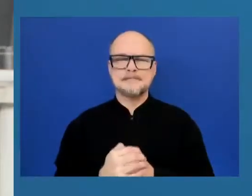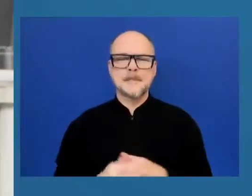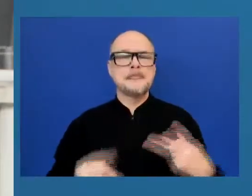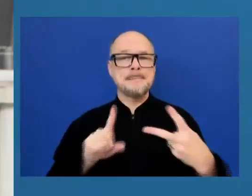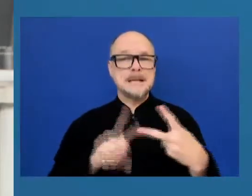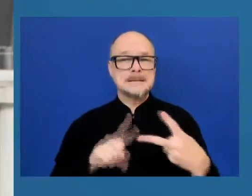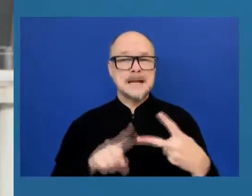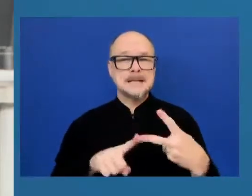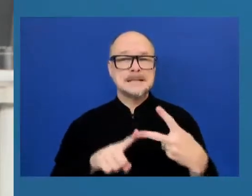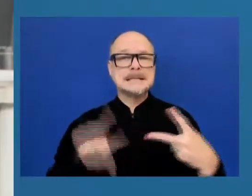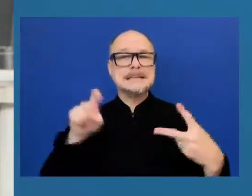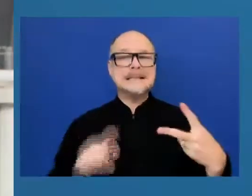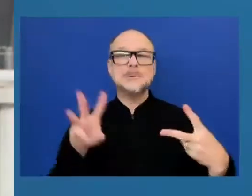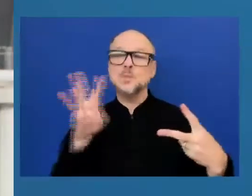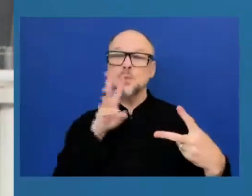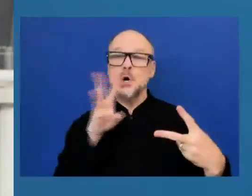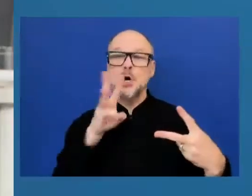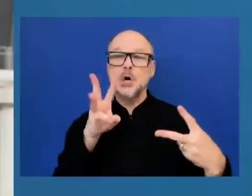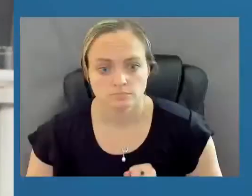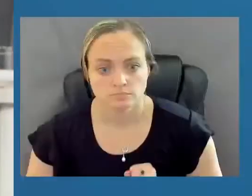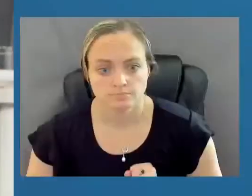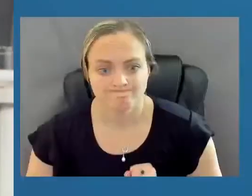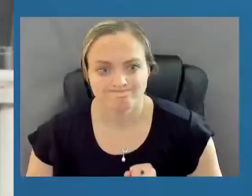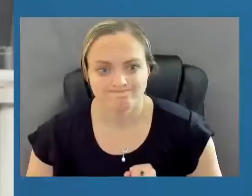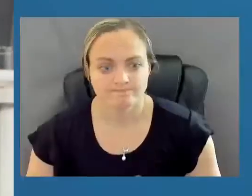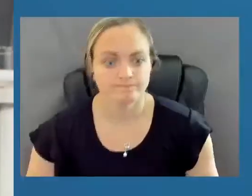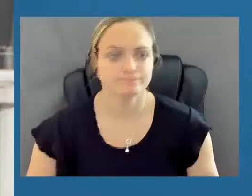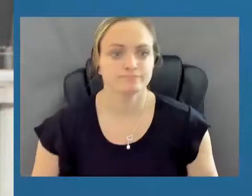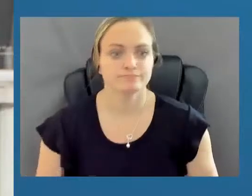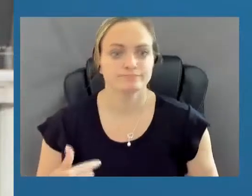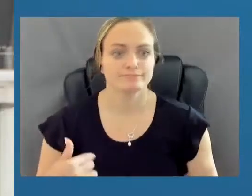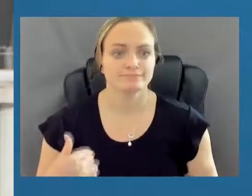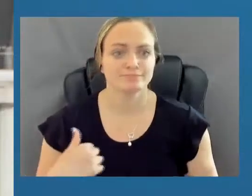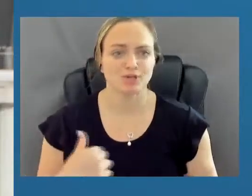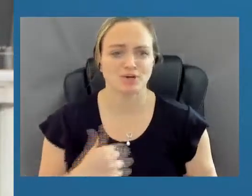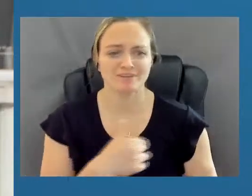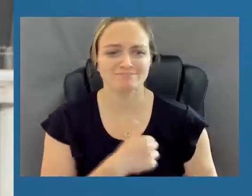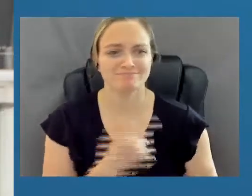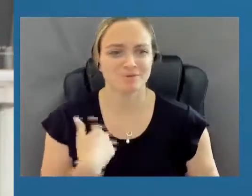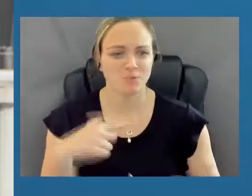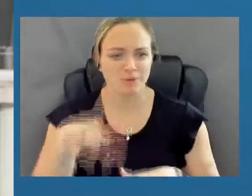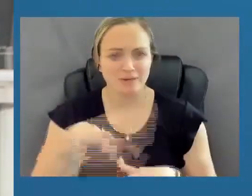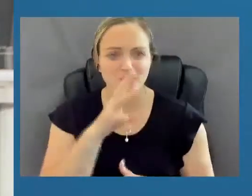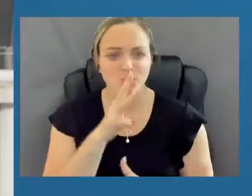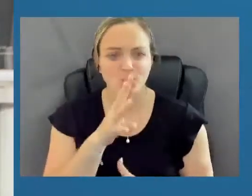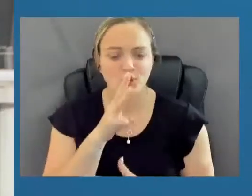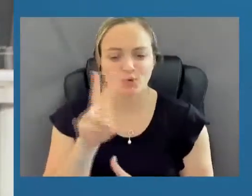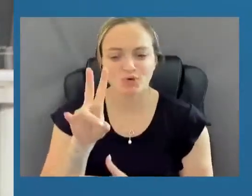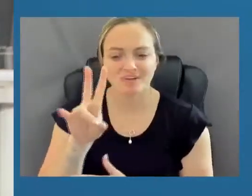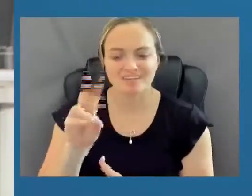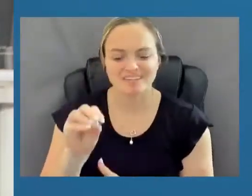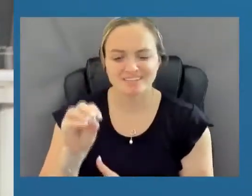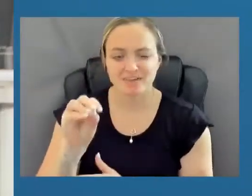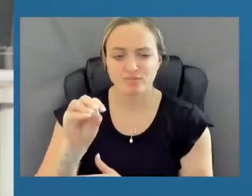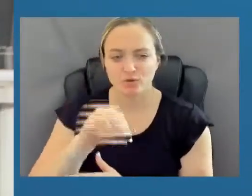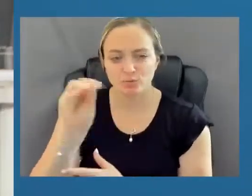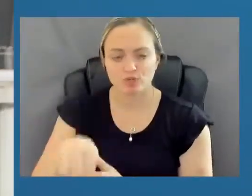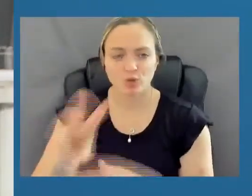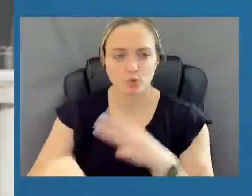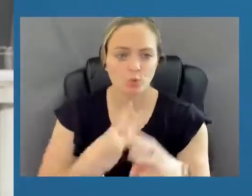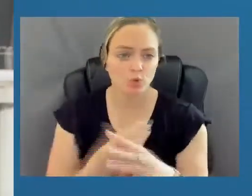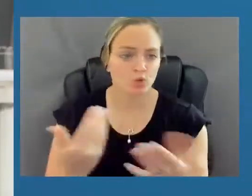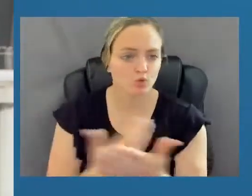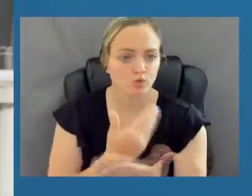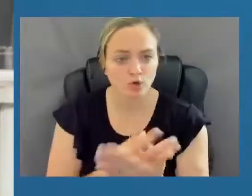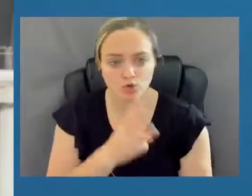around. We have a huge amount of water in New York State. In fact, the Great Lakes have 7% of the world's fresh water.